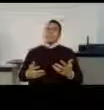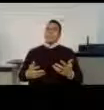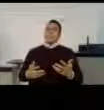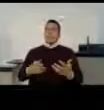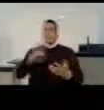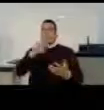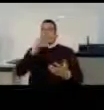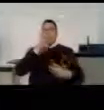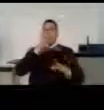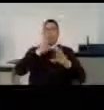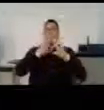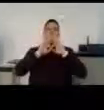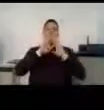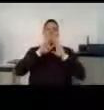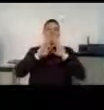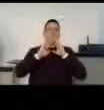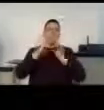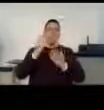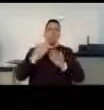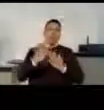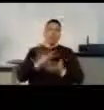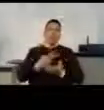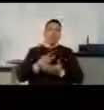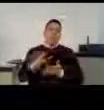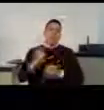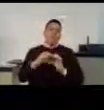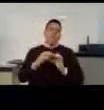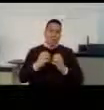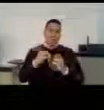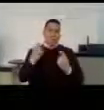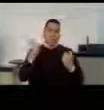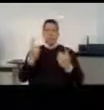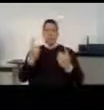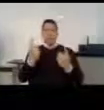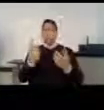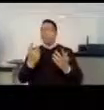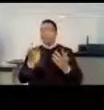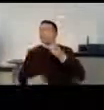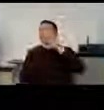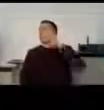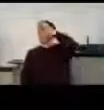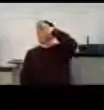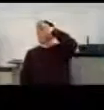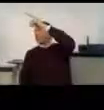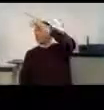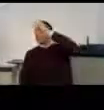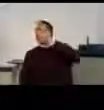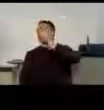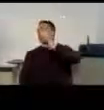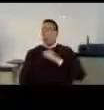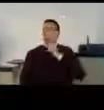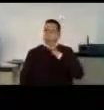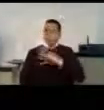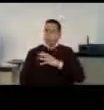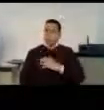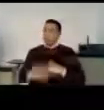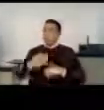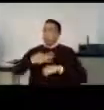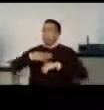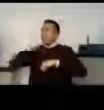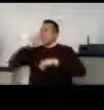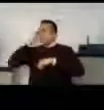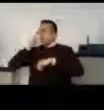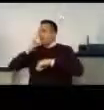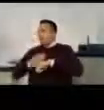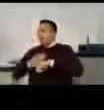means they're going to start failing their classes, and then they usually, did you want to add to that? From experience. Mm-hmm.